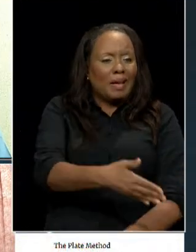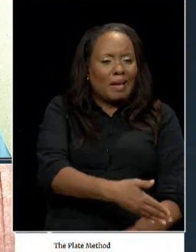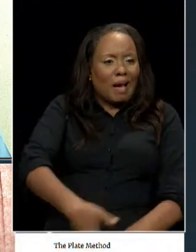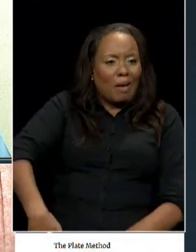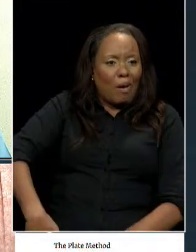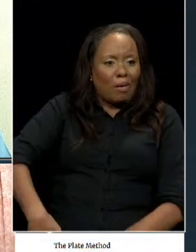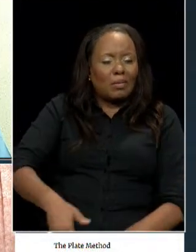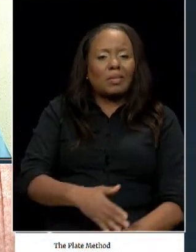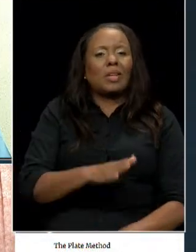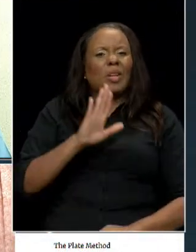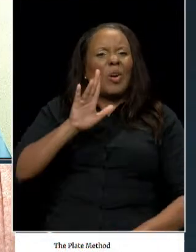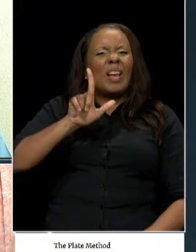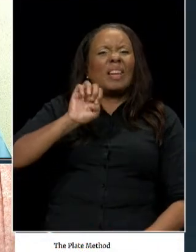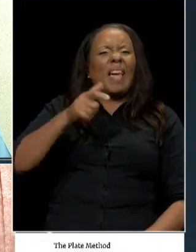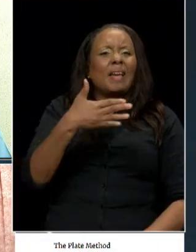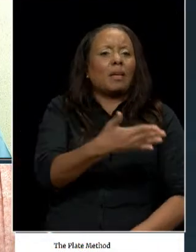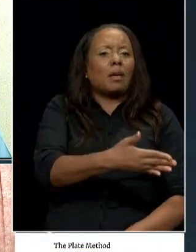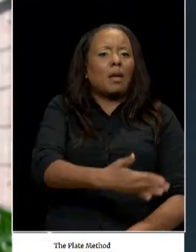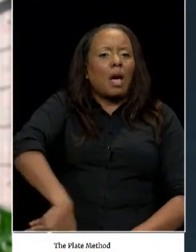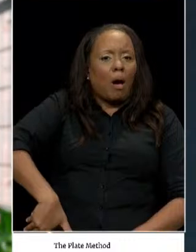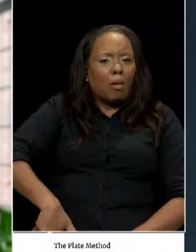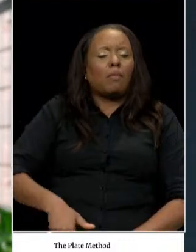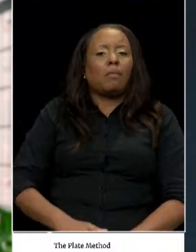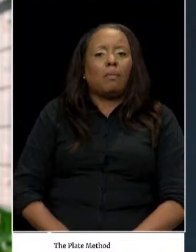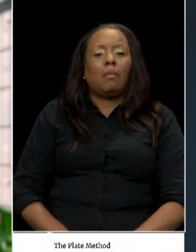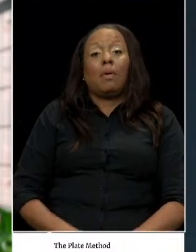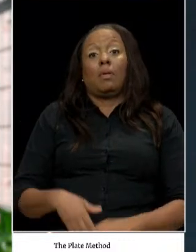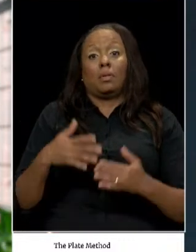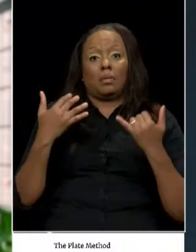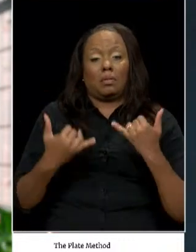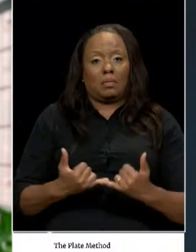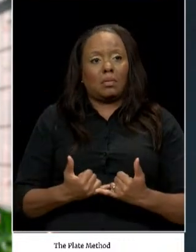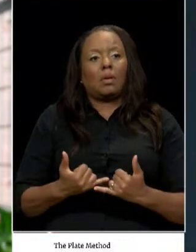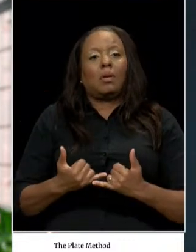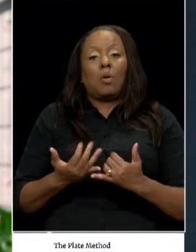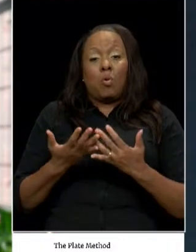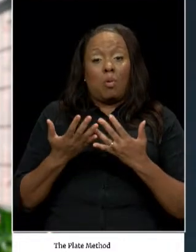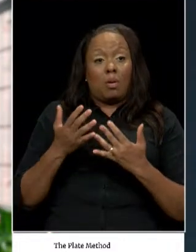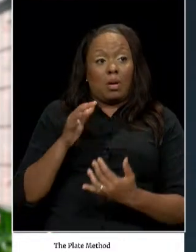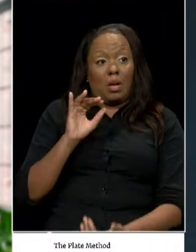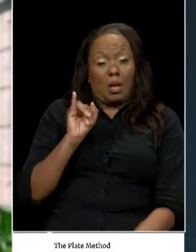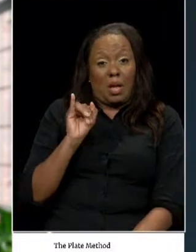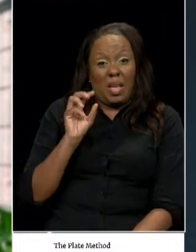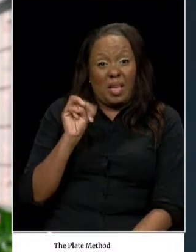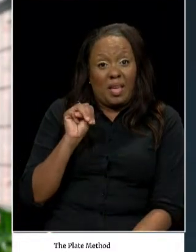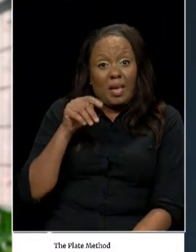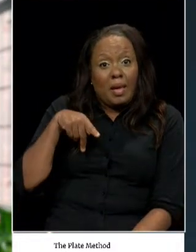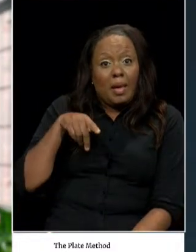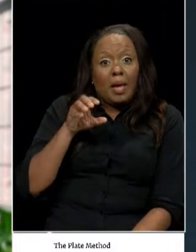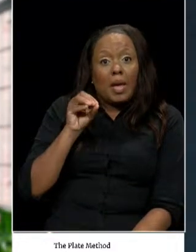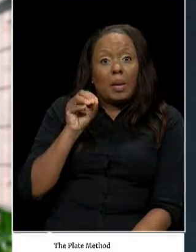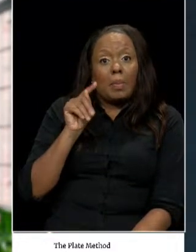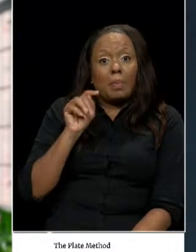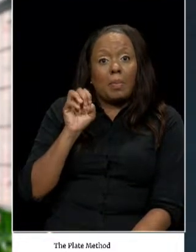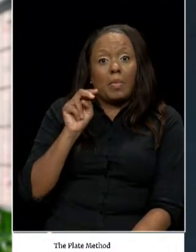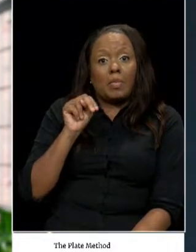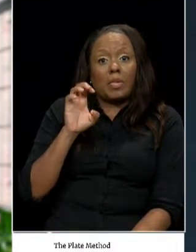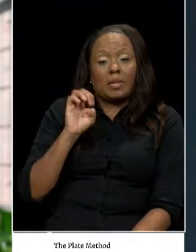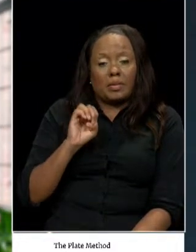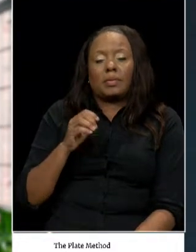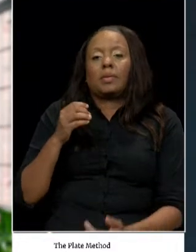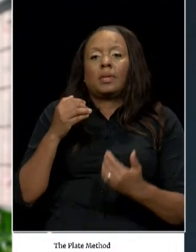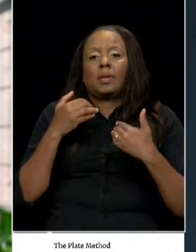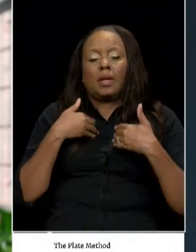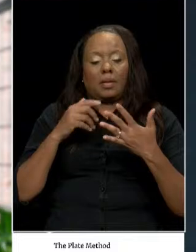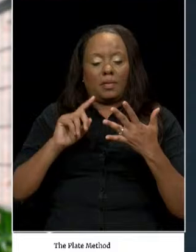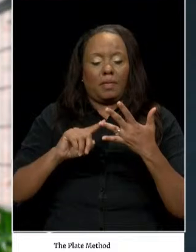complications that can cause that. And when it comes to this whole question of impotence, we have Dr. Paul Rouse, who is